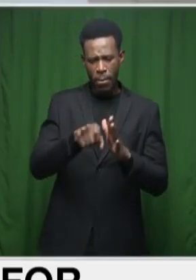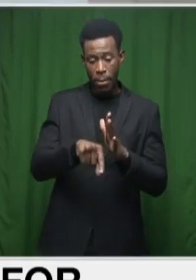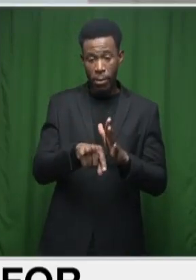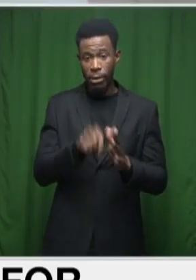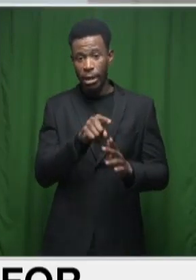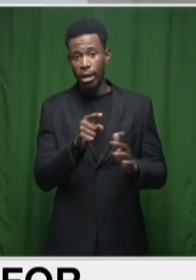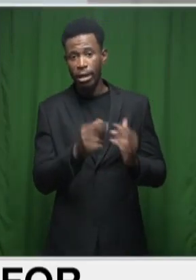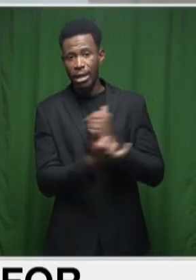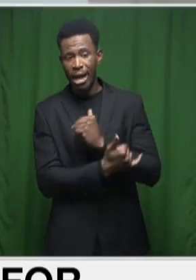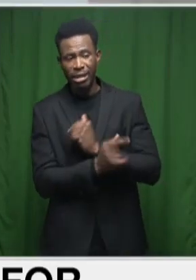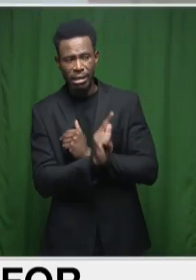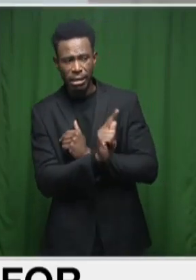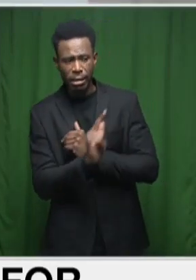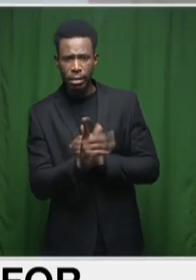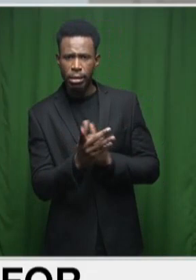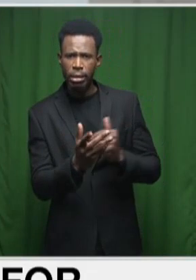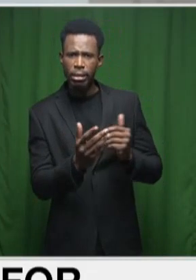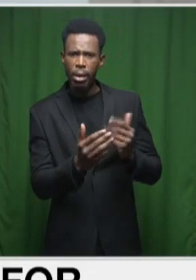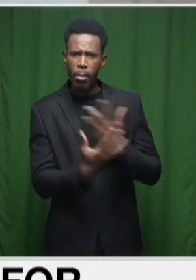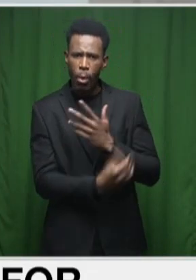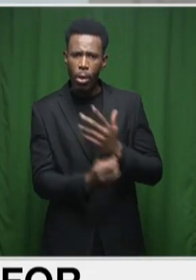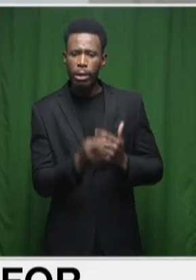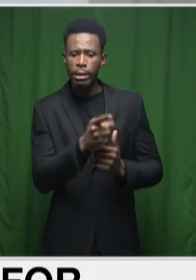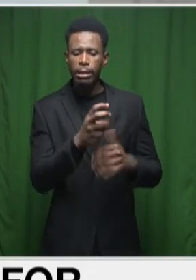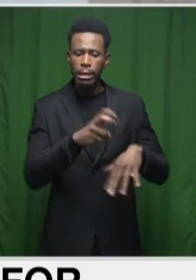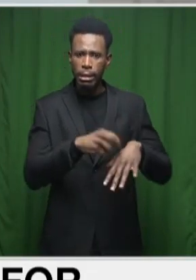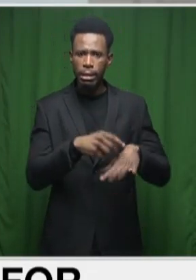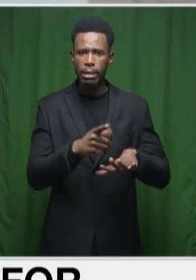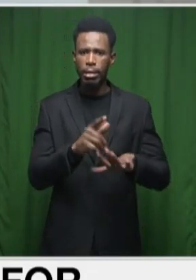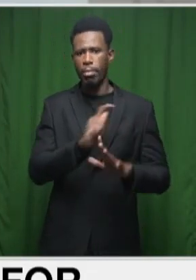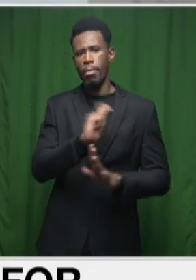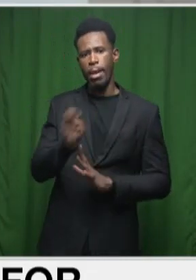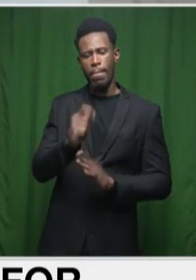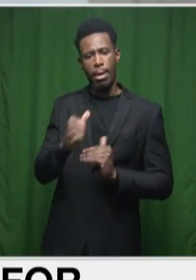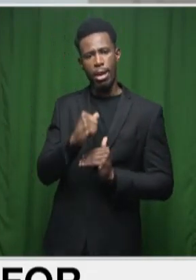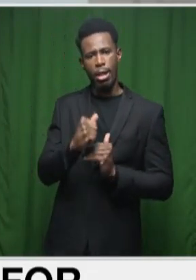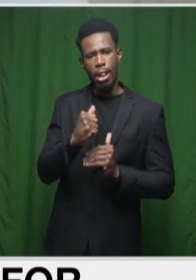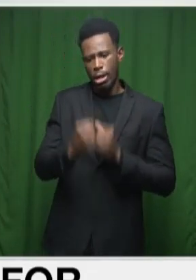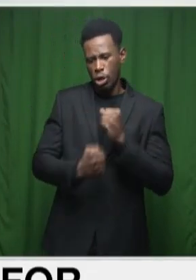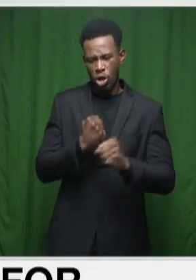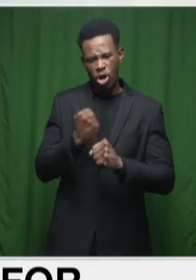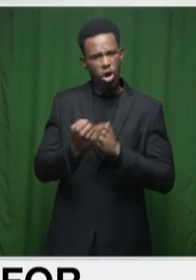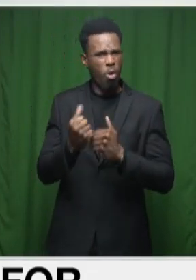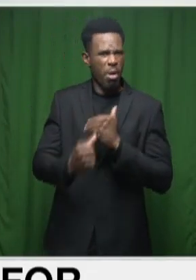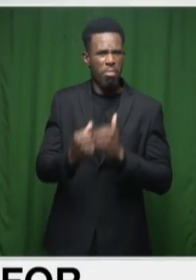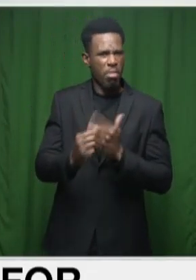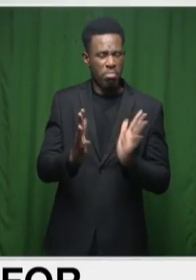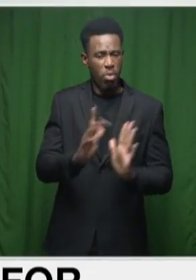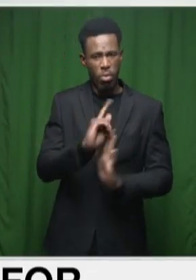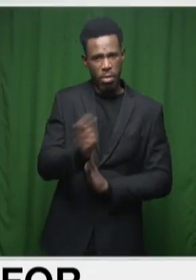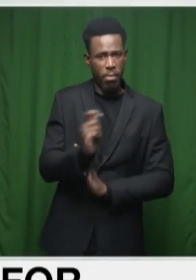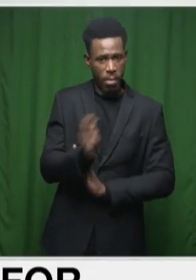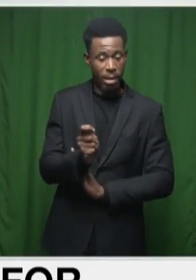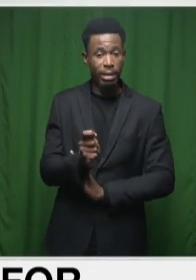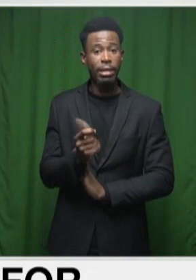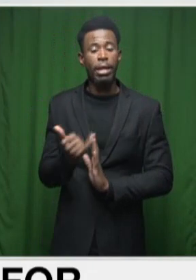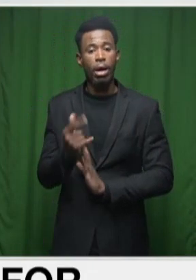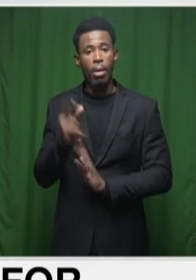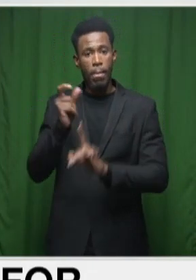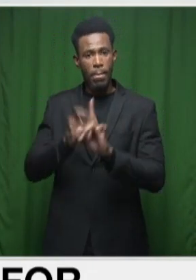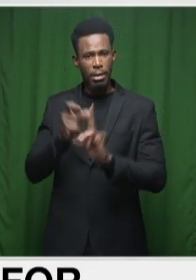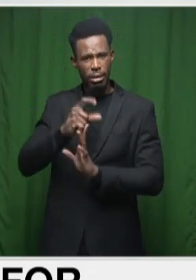to a carbon levy linked to the carbon price payable under the EU emissions trading system. Experts say the measure